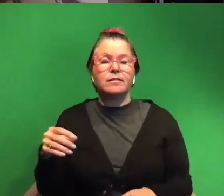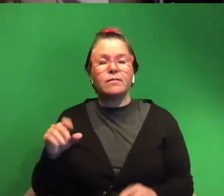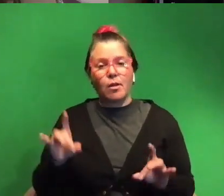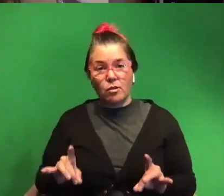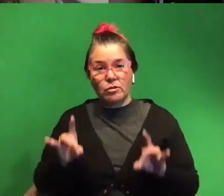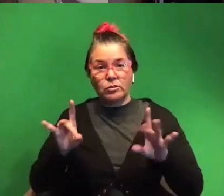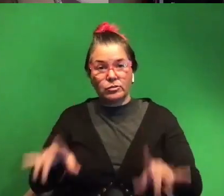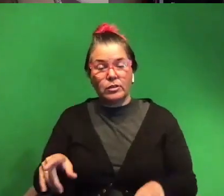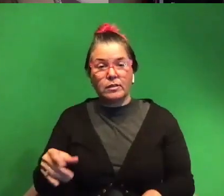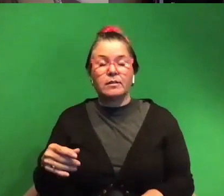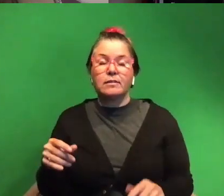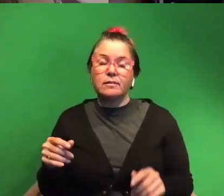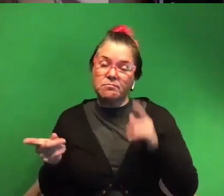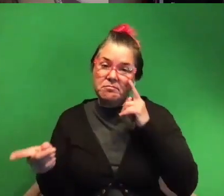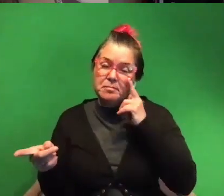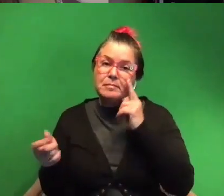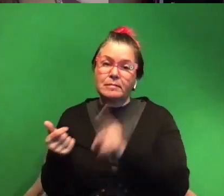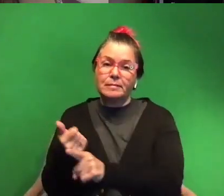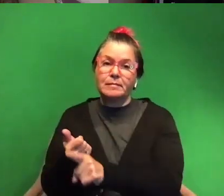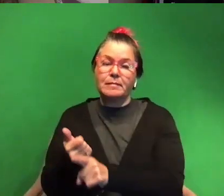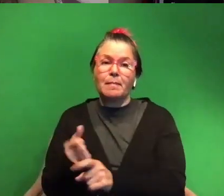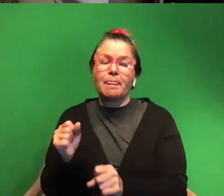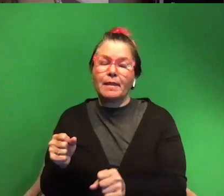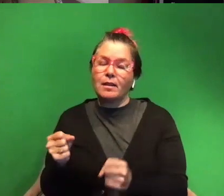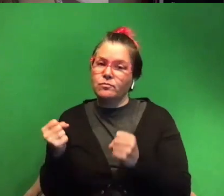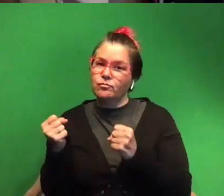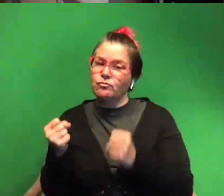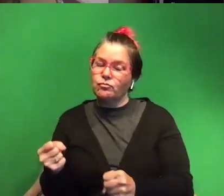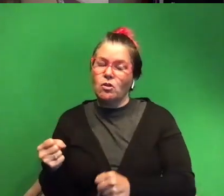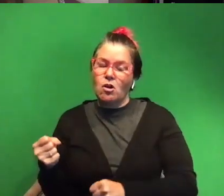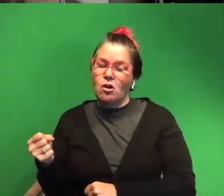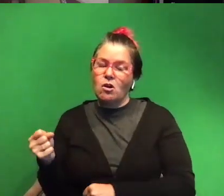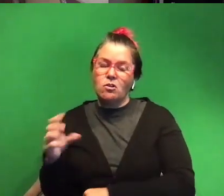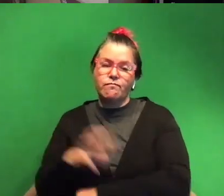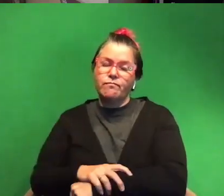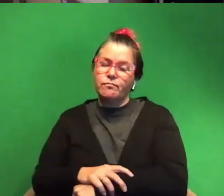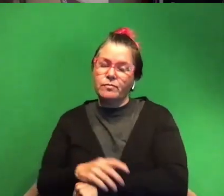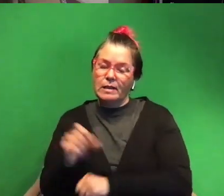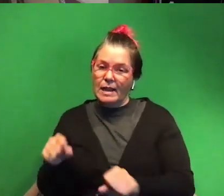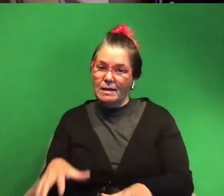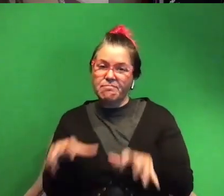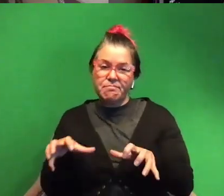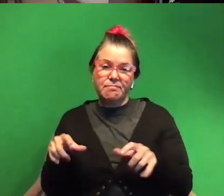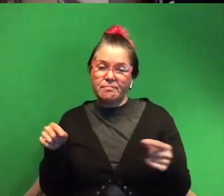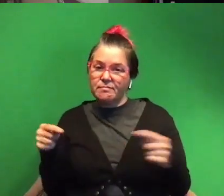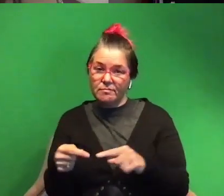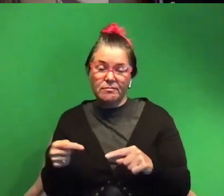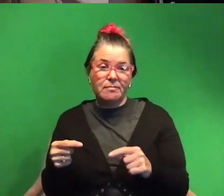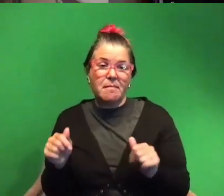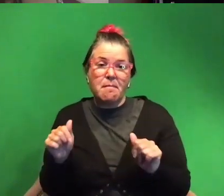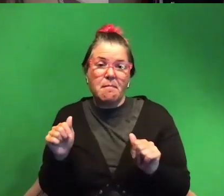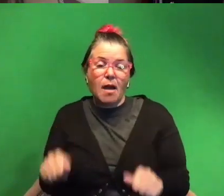Australia, that can have a really strong sting to them that can paralyze or injure, or potentially even, under